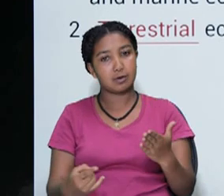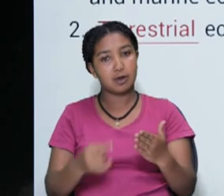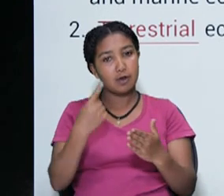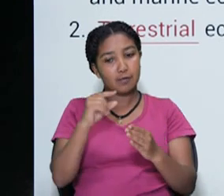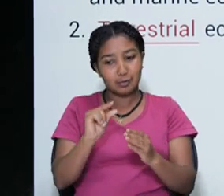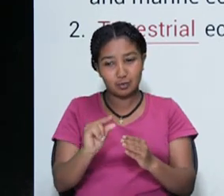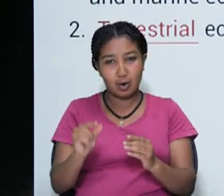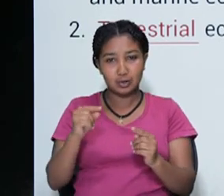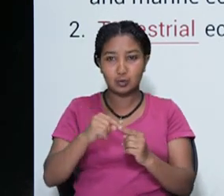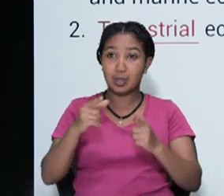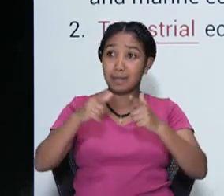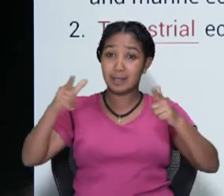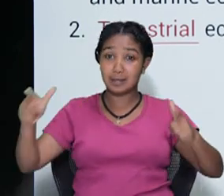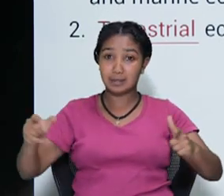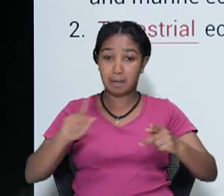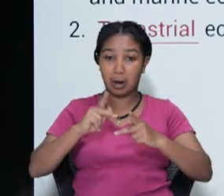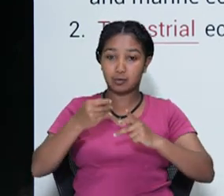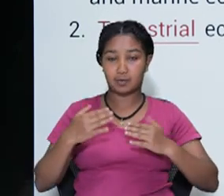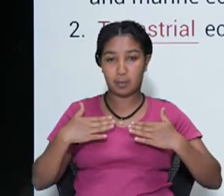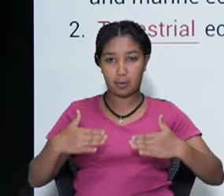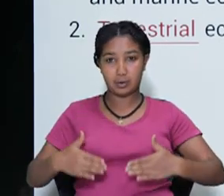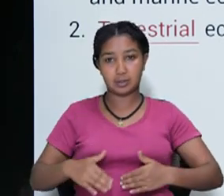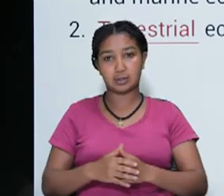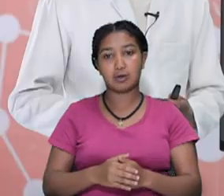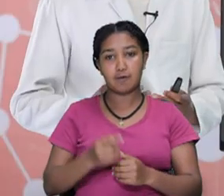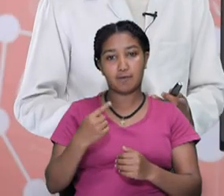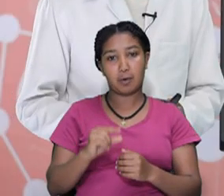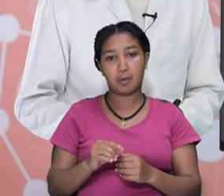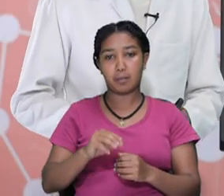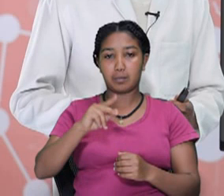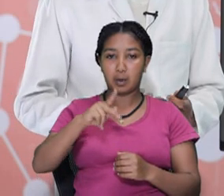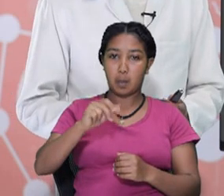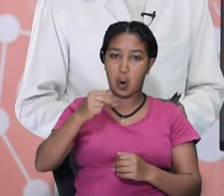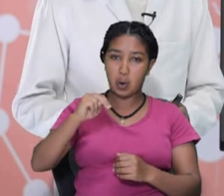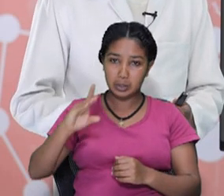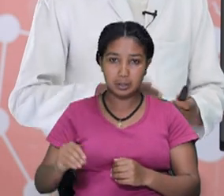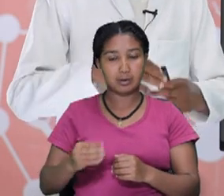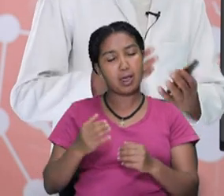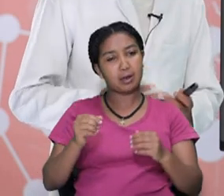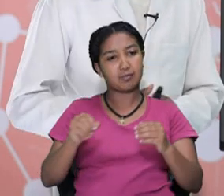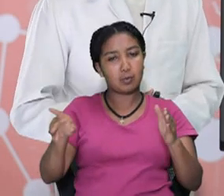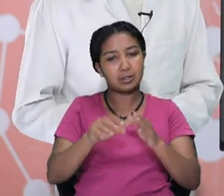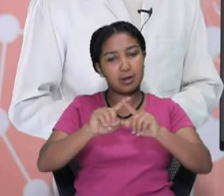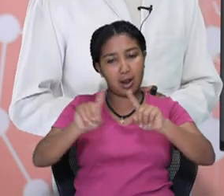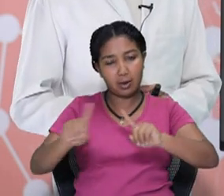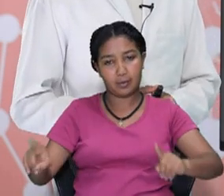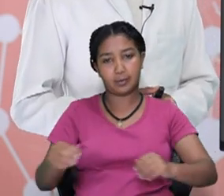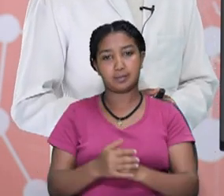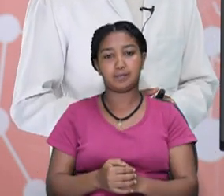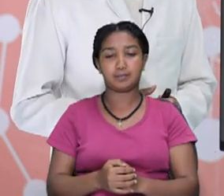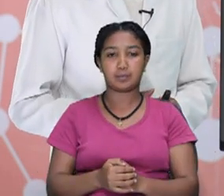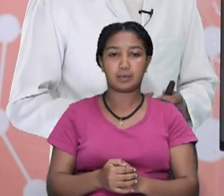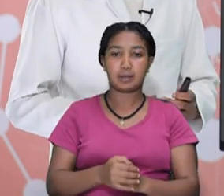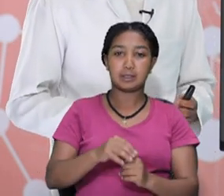from the smallest to the biggest part of water bodies, from pond, lake, river, to the oceans.